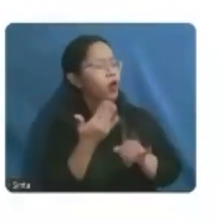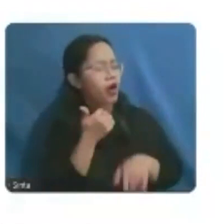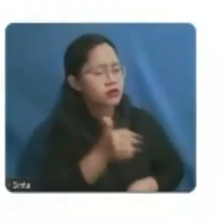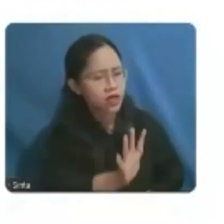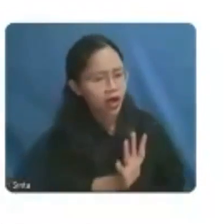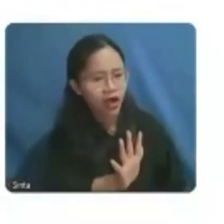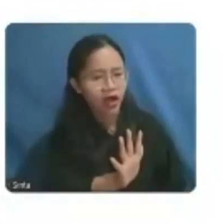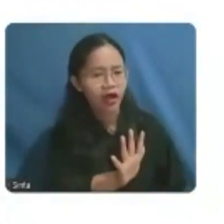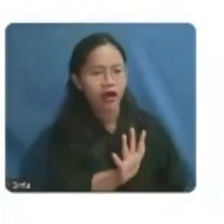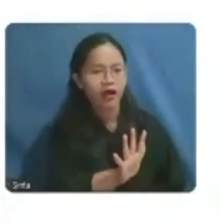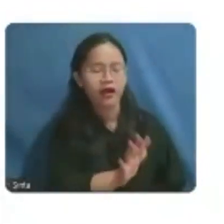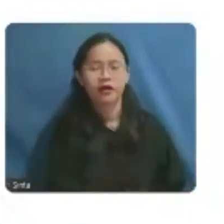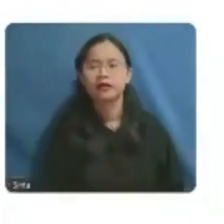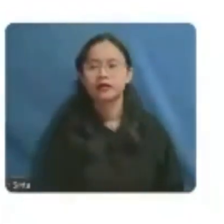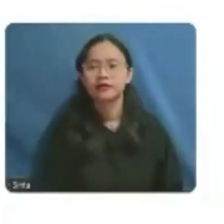Yang tadi yang pertanyaan tambahan.